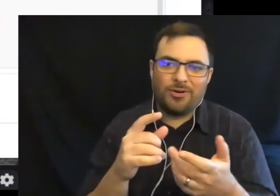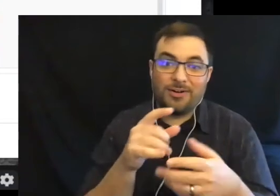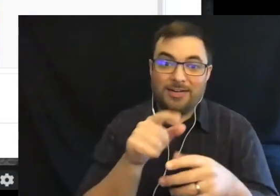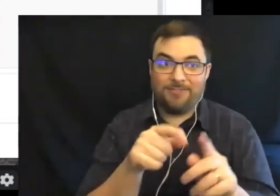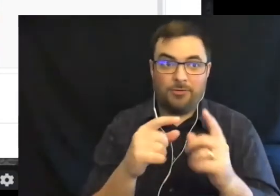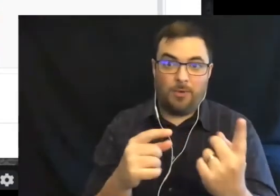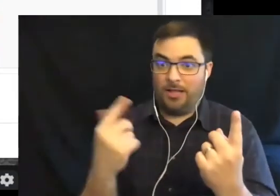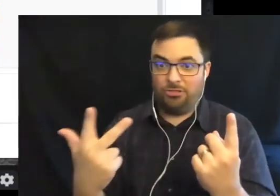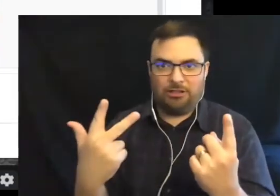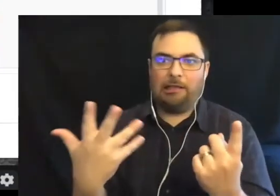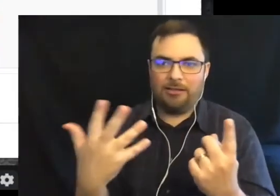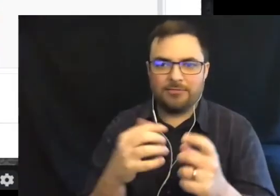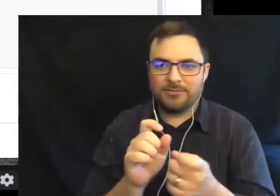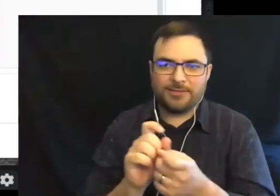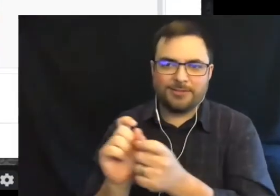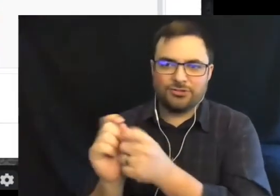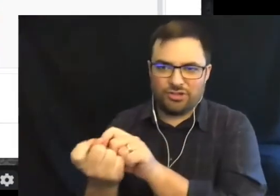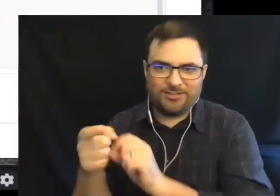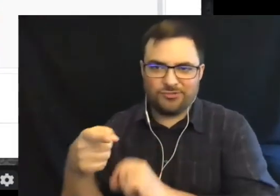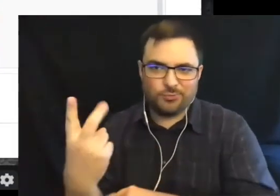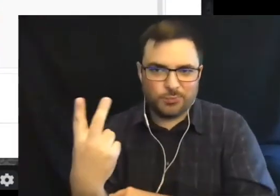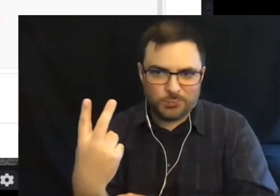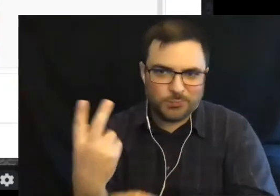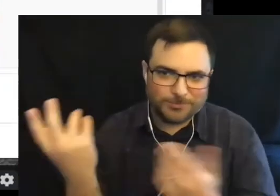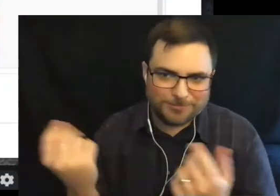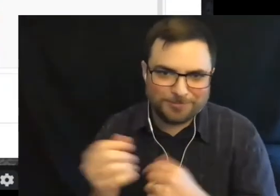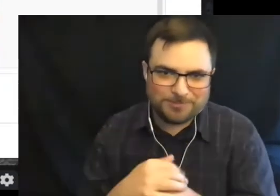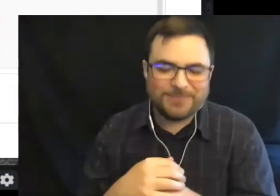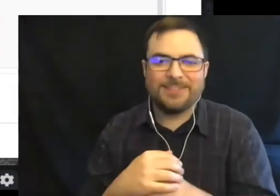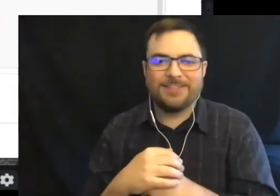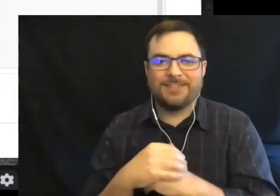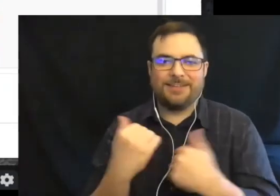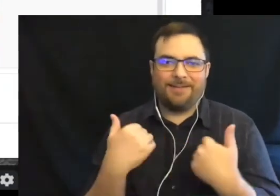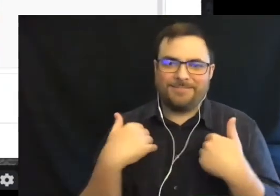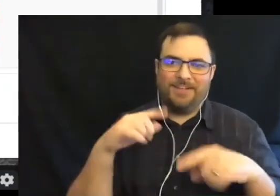so on. But I have just a variety of